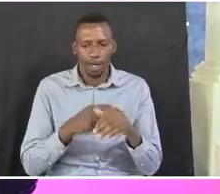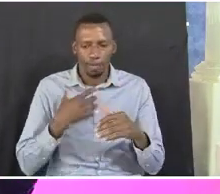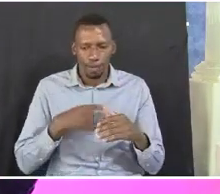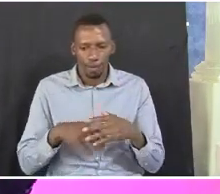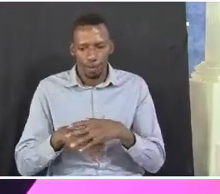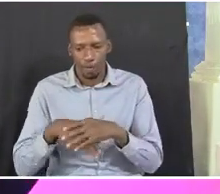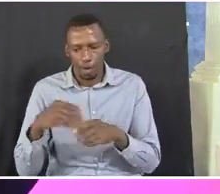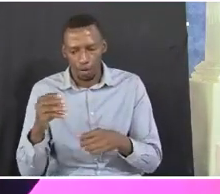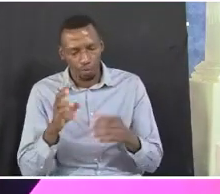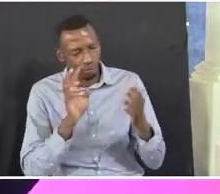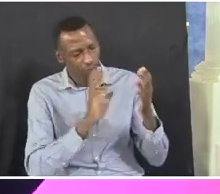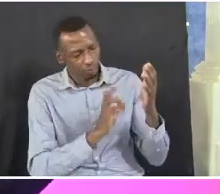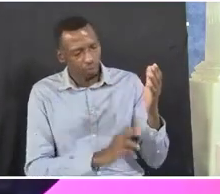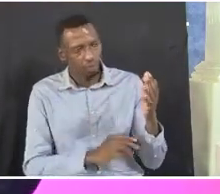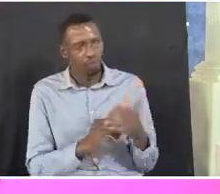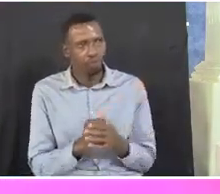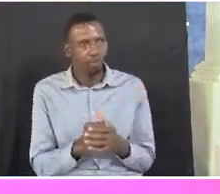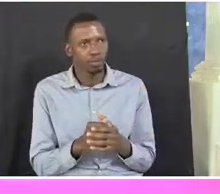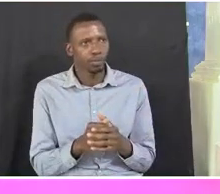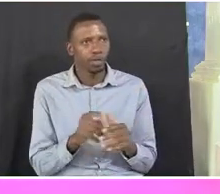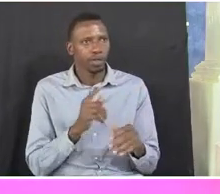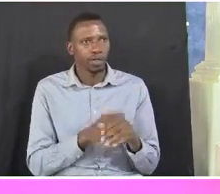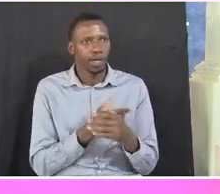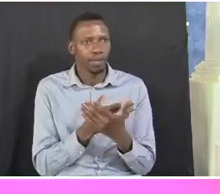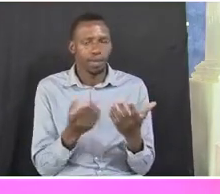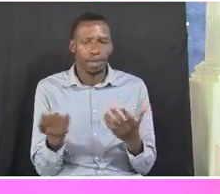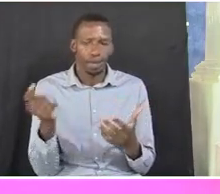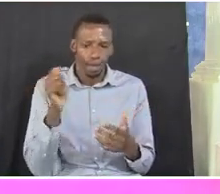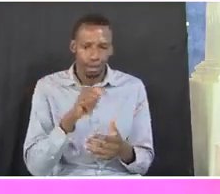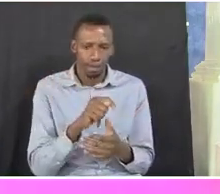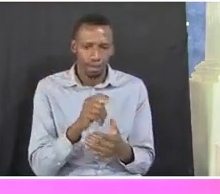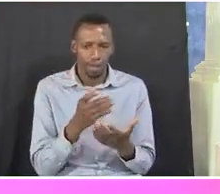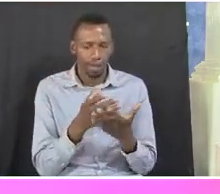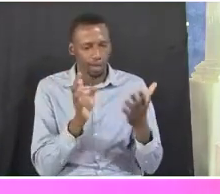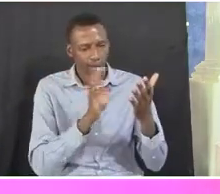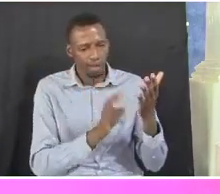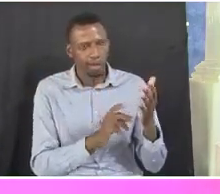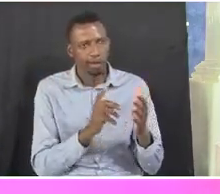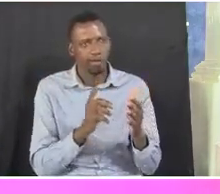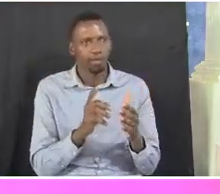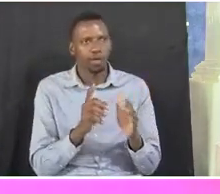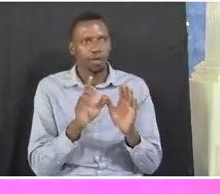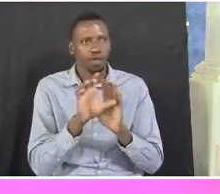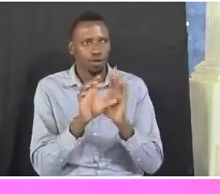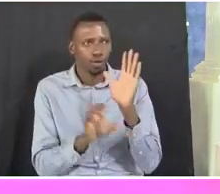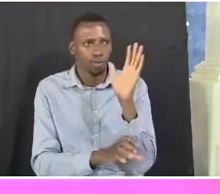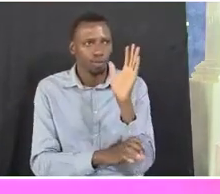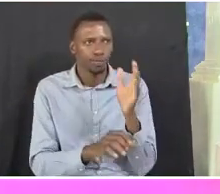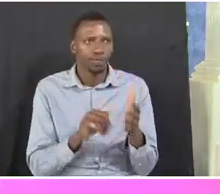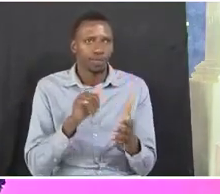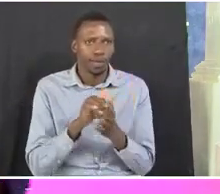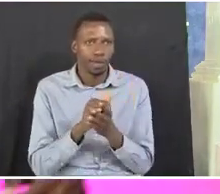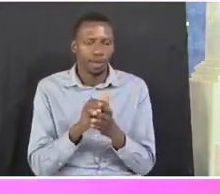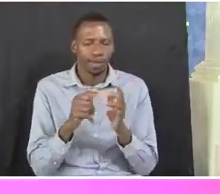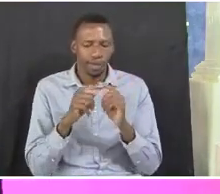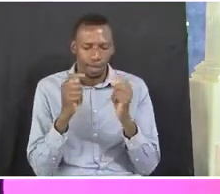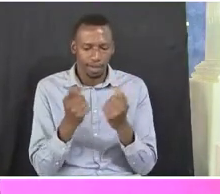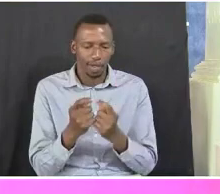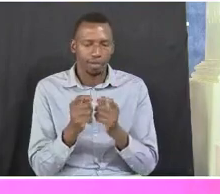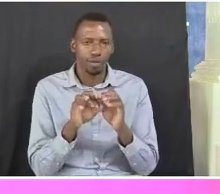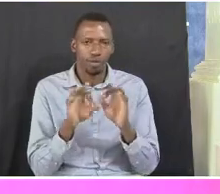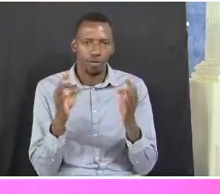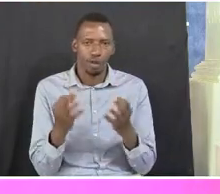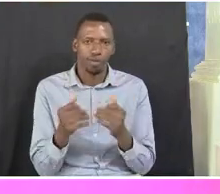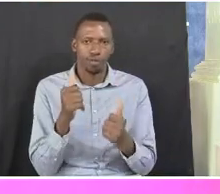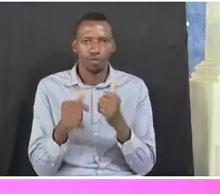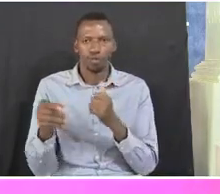out, they read the commandments. As they were coming in, they read the commandments. That was the kind of family God wanted